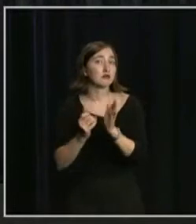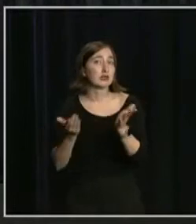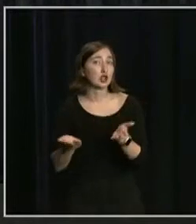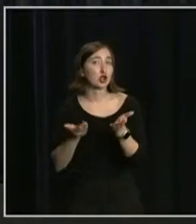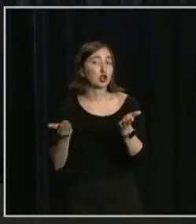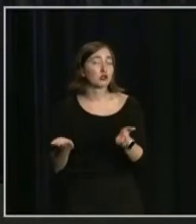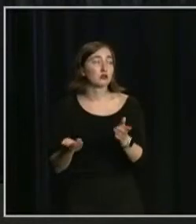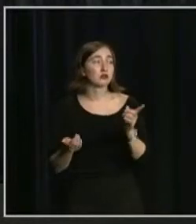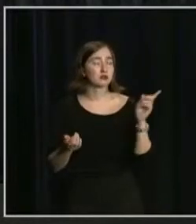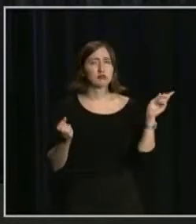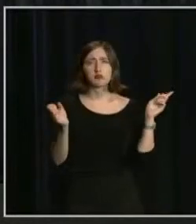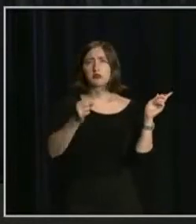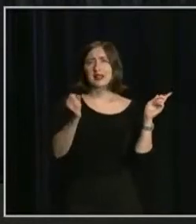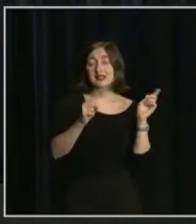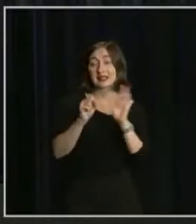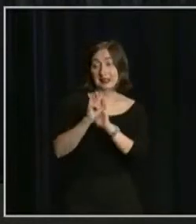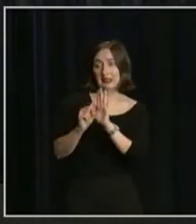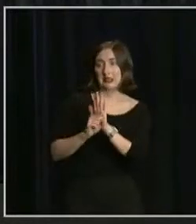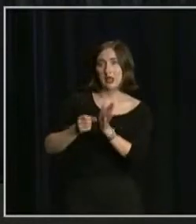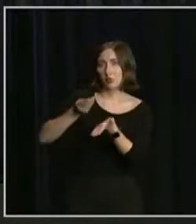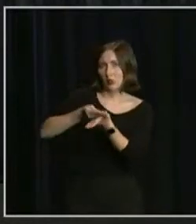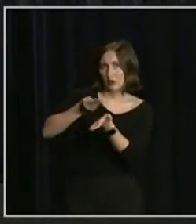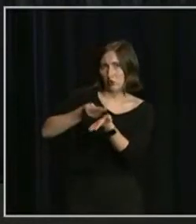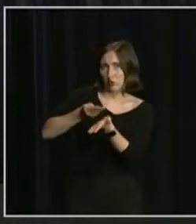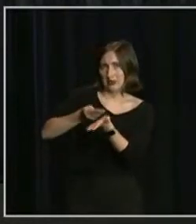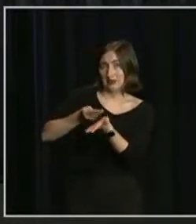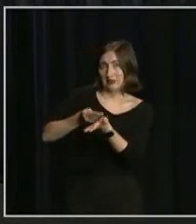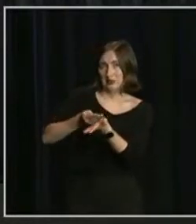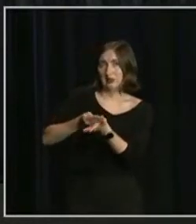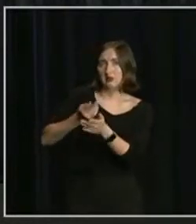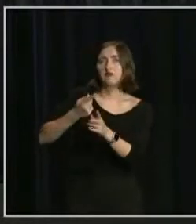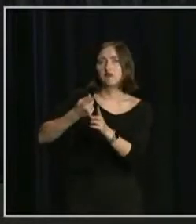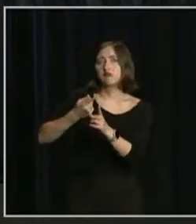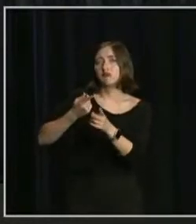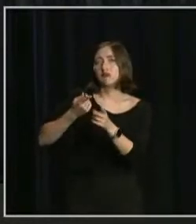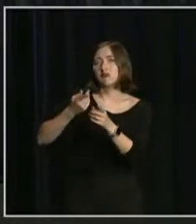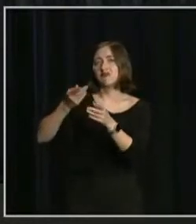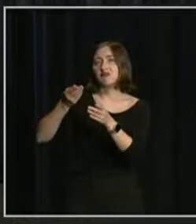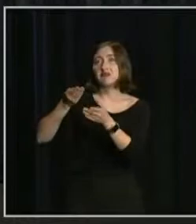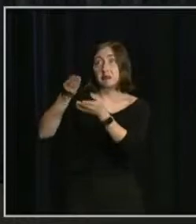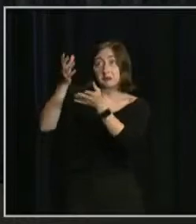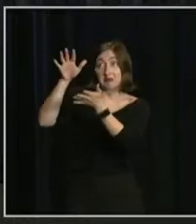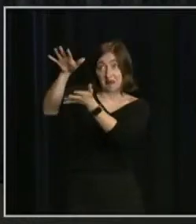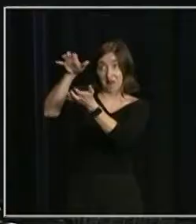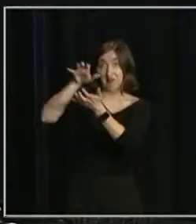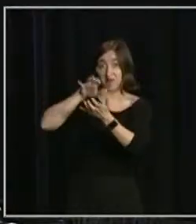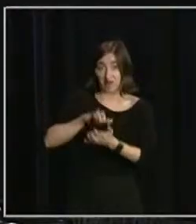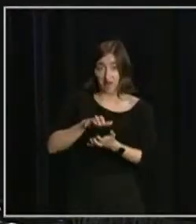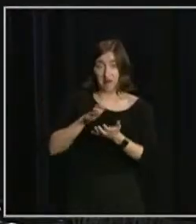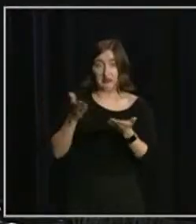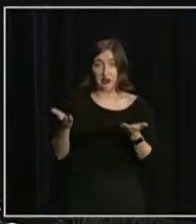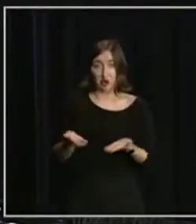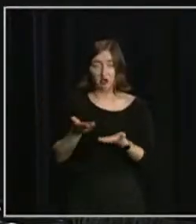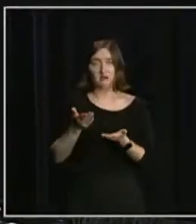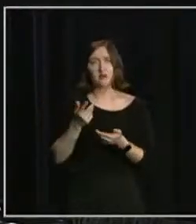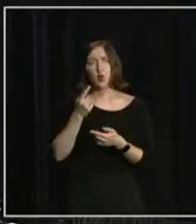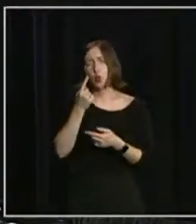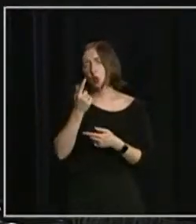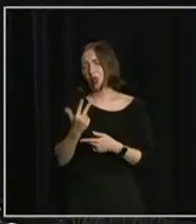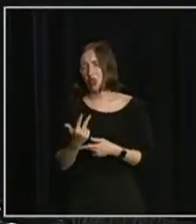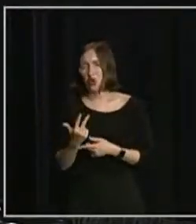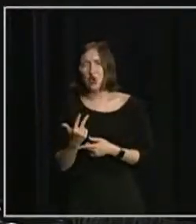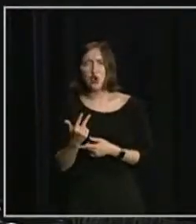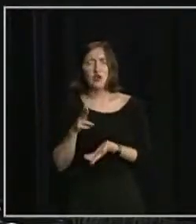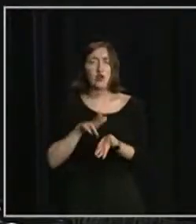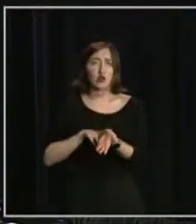resources redeployed to us, so that's where those nurses are coming from. And again, as the mayor mentioned, about a third of the ones that we received, so over